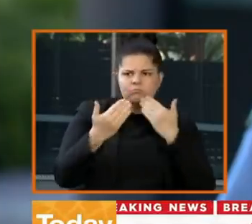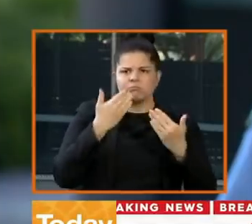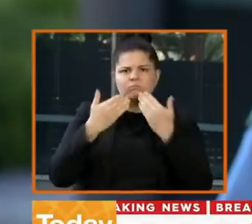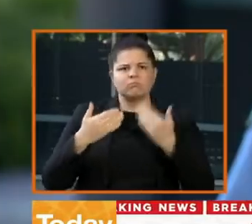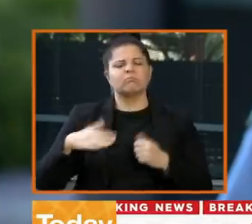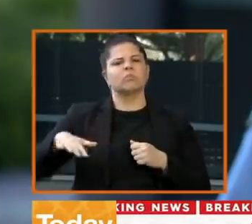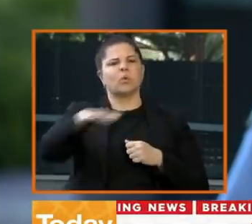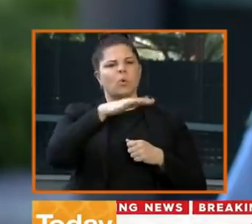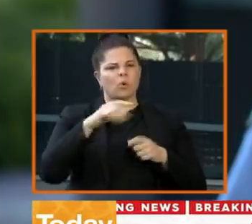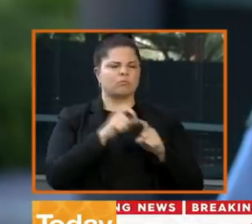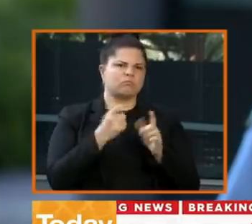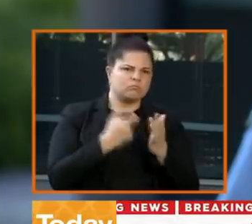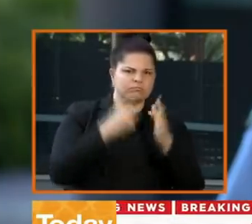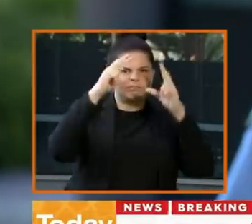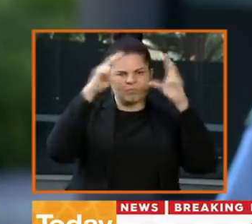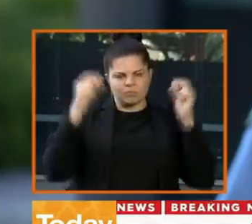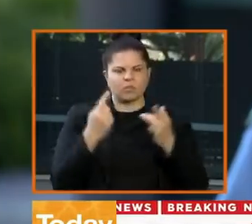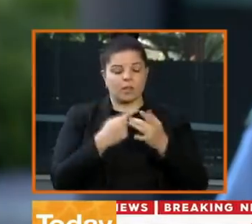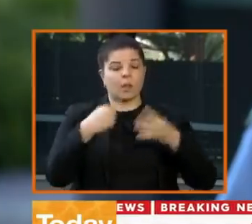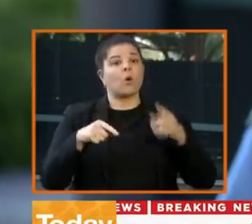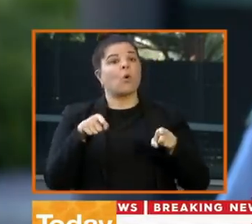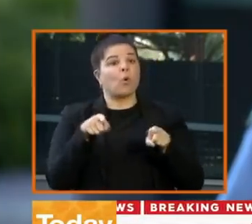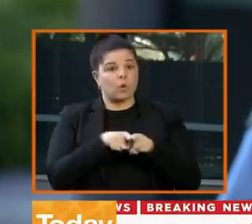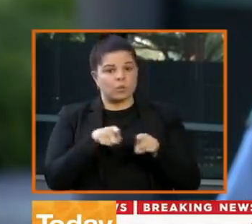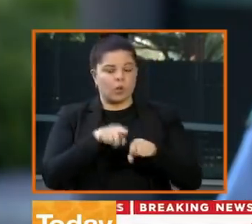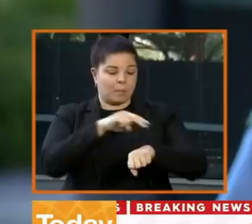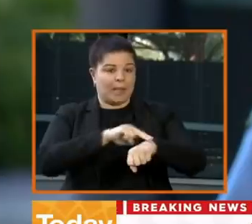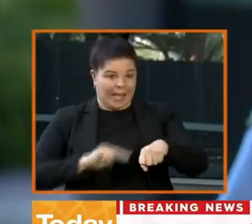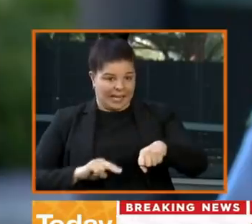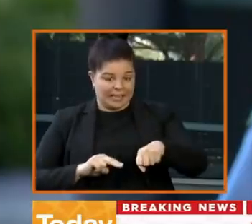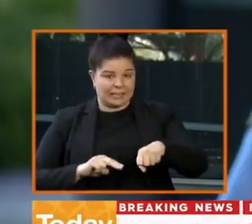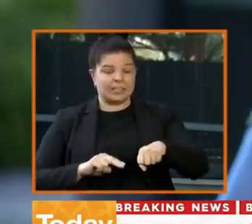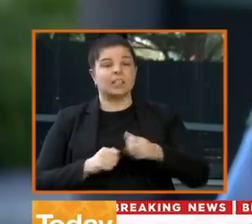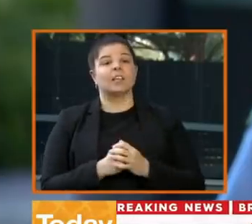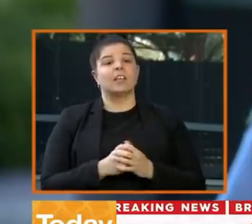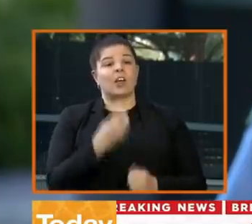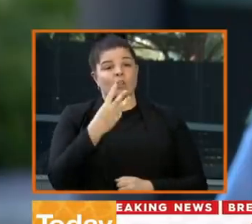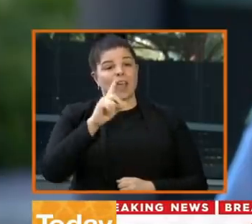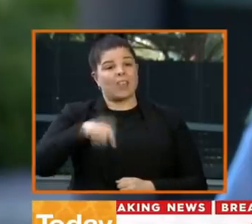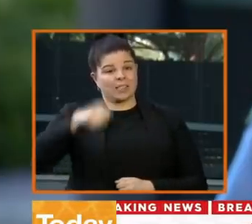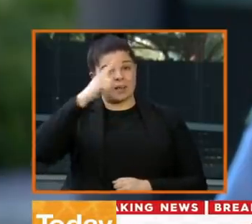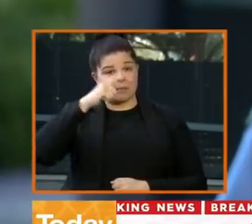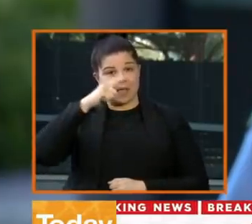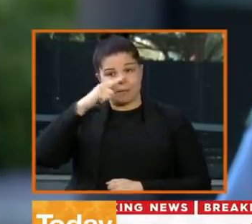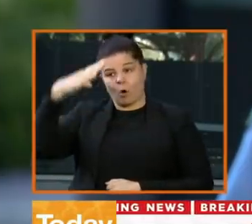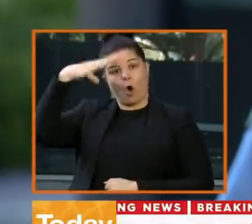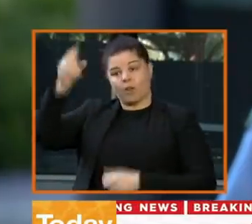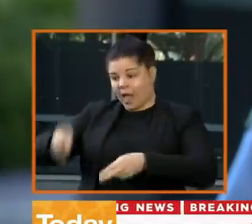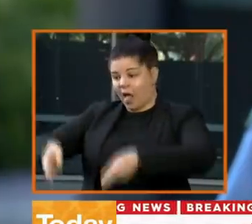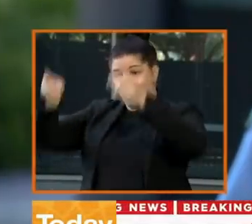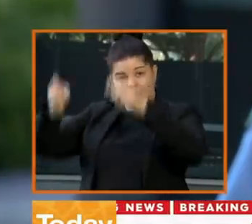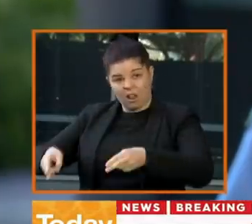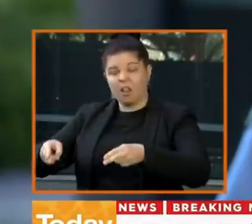Easter long weekend saw us release is probably the wrong word to use, about 3,000 people from quarantine in our hotels. So